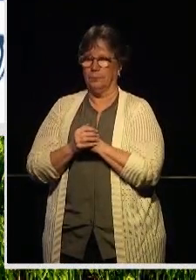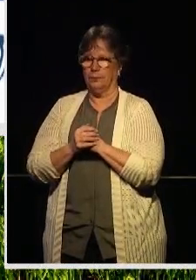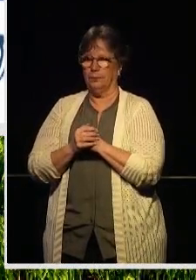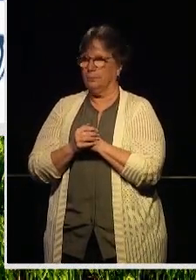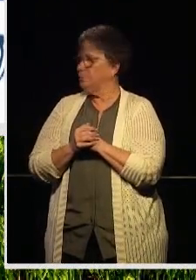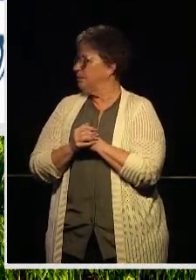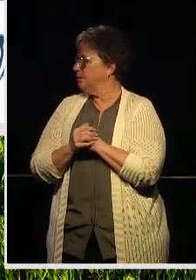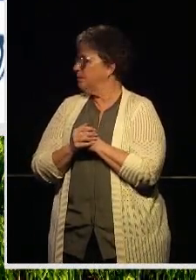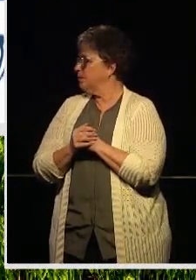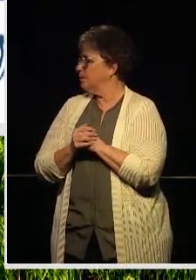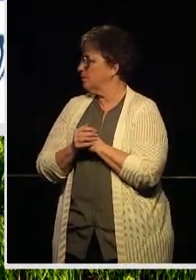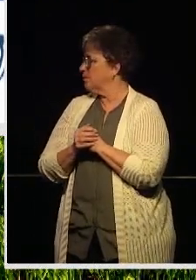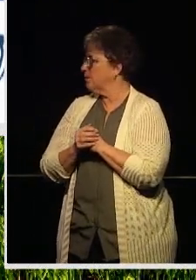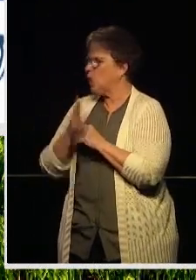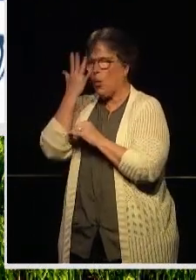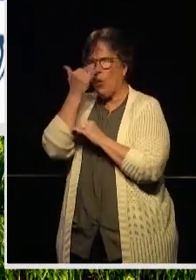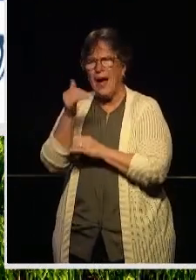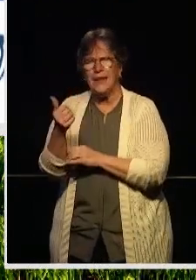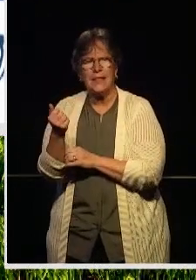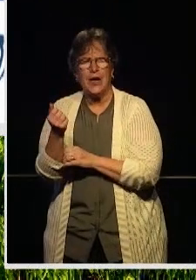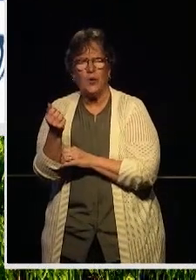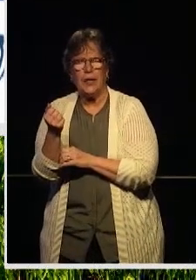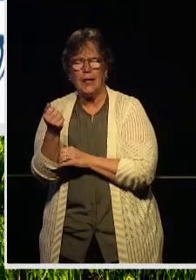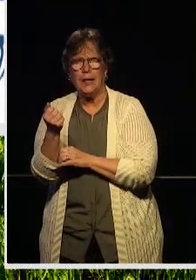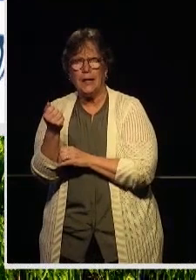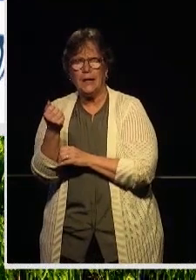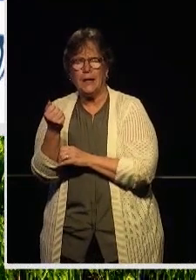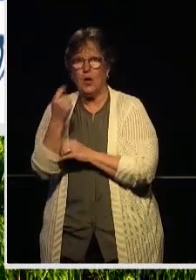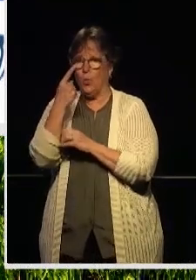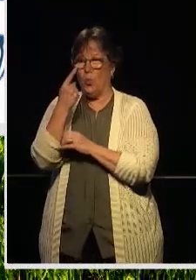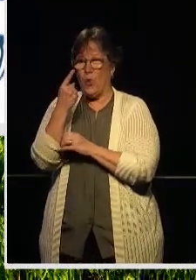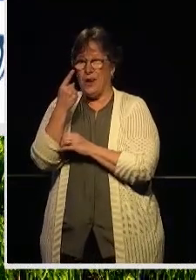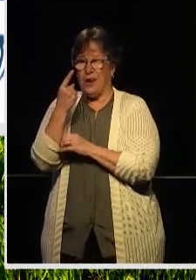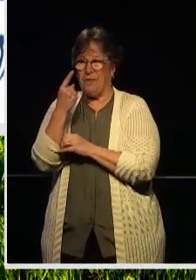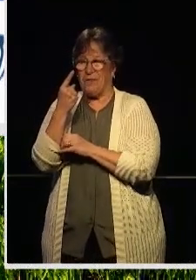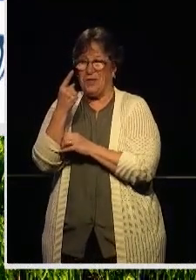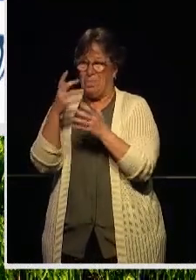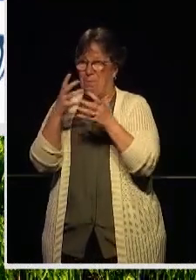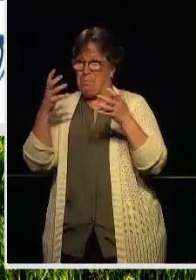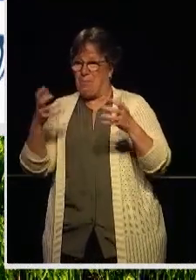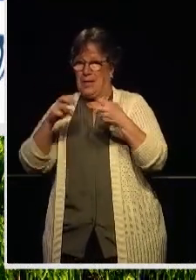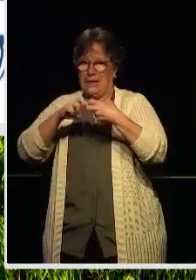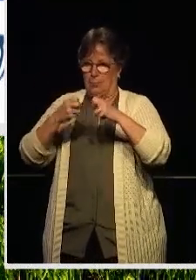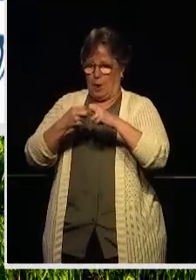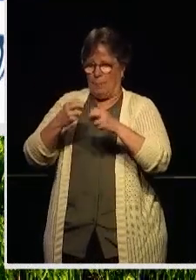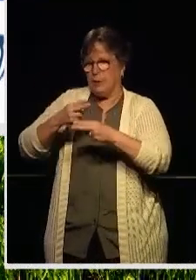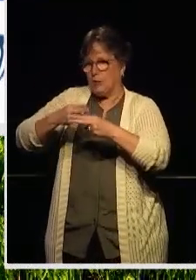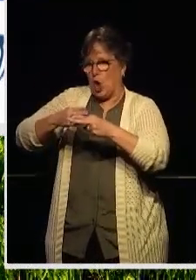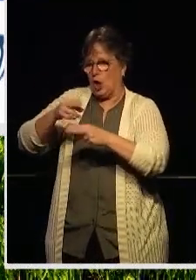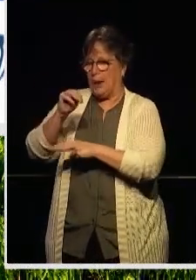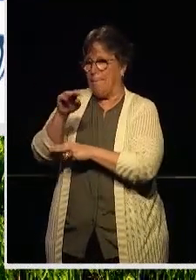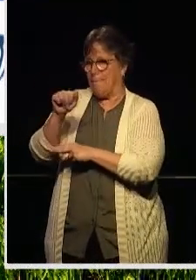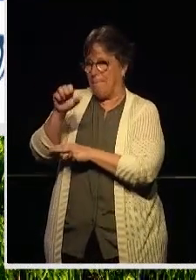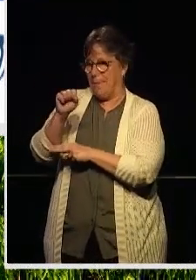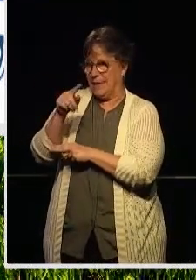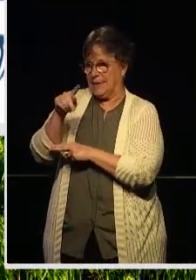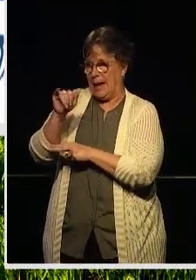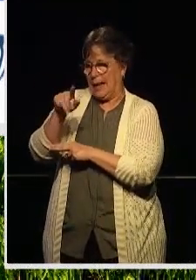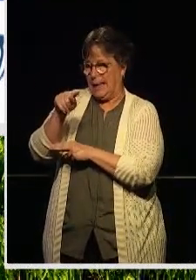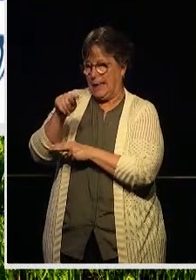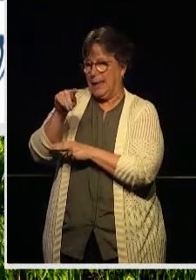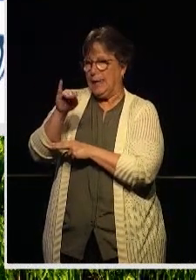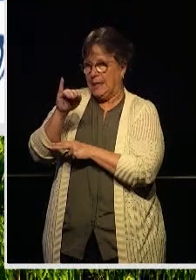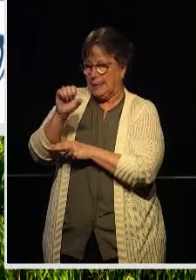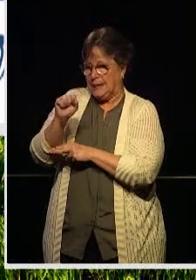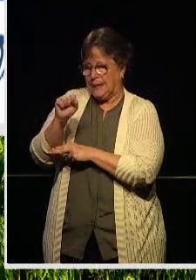Why dairy? We're addressing one of the biggest problems in the dairy sector called mastitis. It is an udder infection in milch